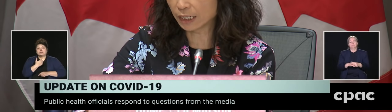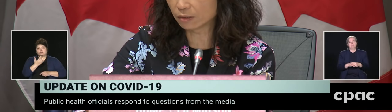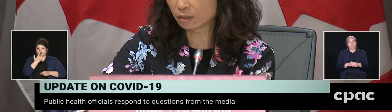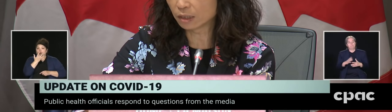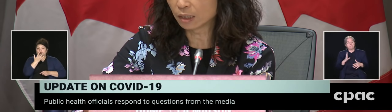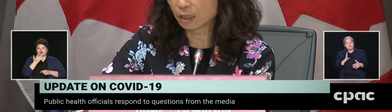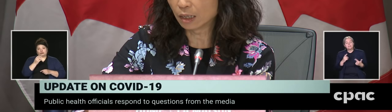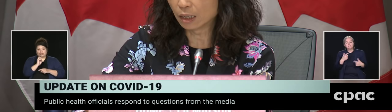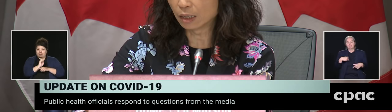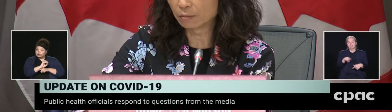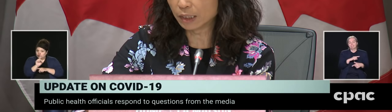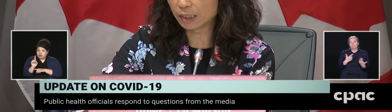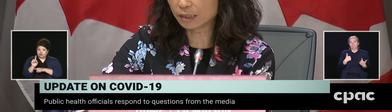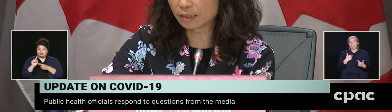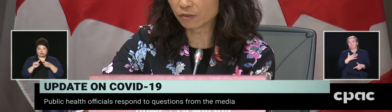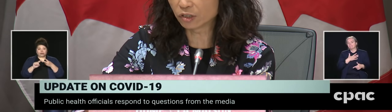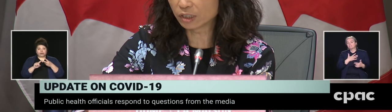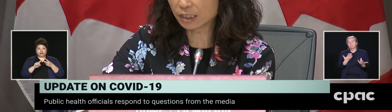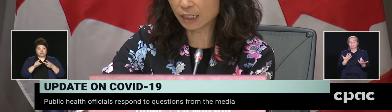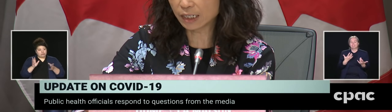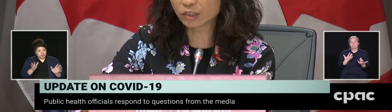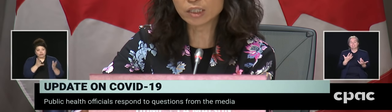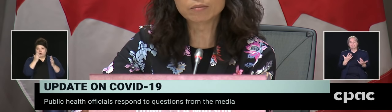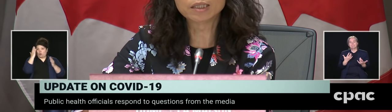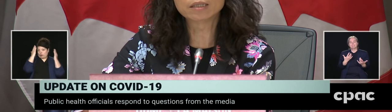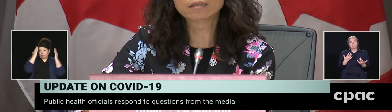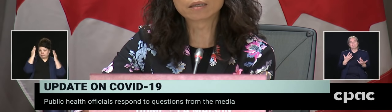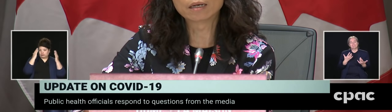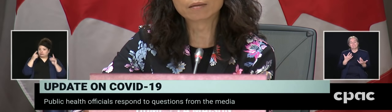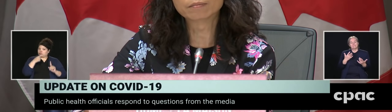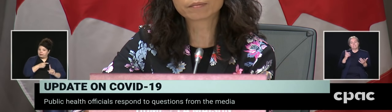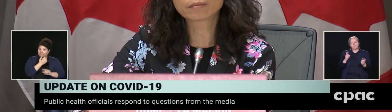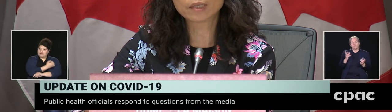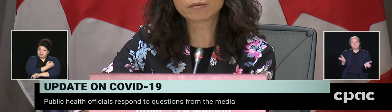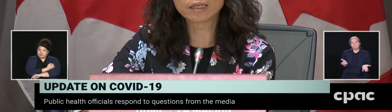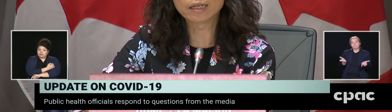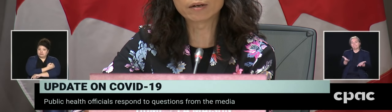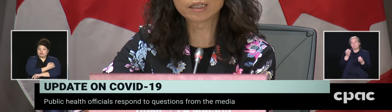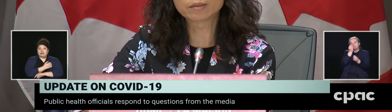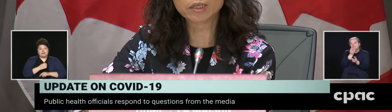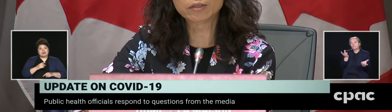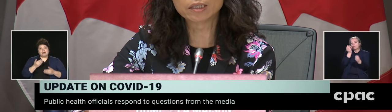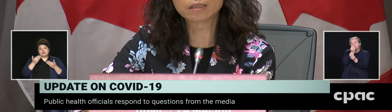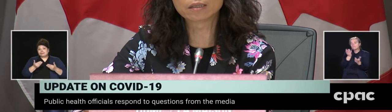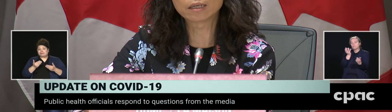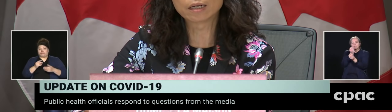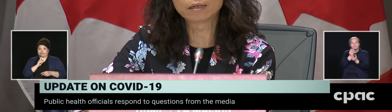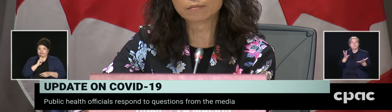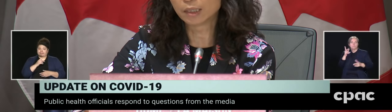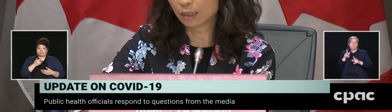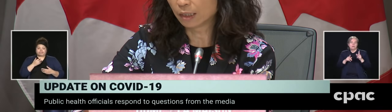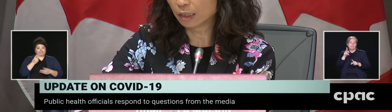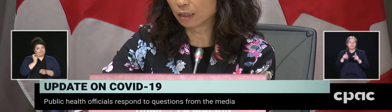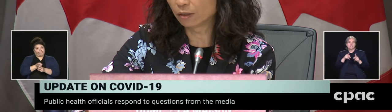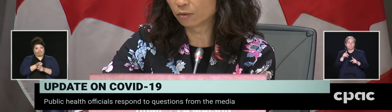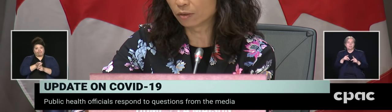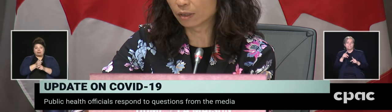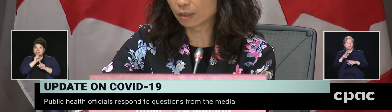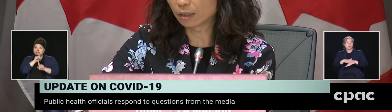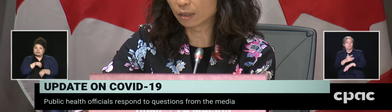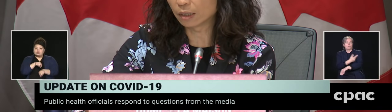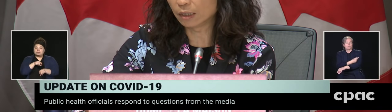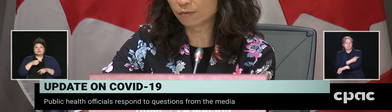into account. It's difficult to say, actually, because in our experience, you